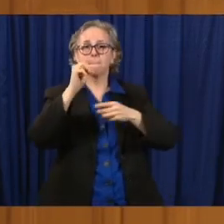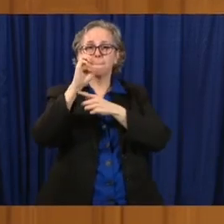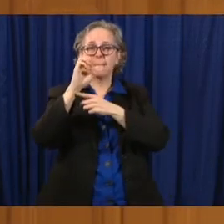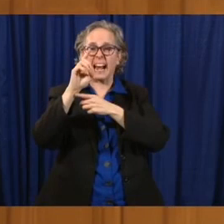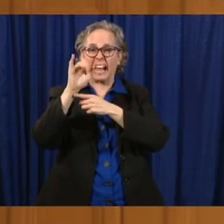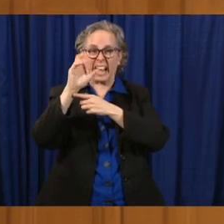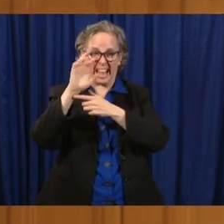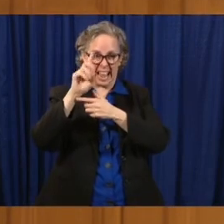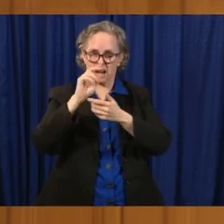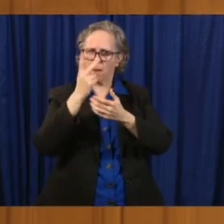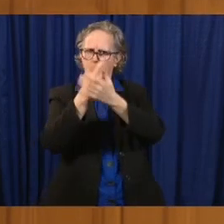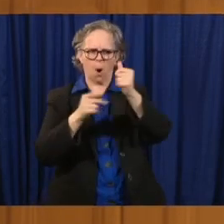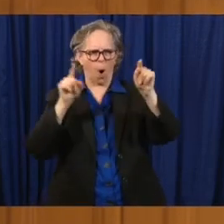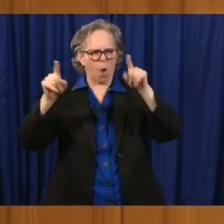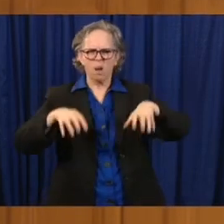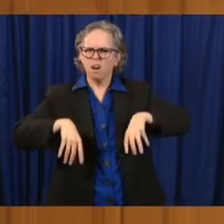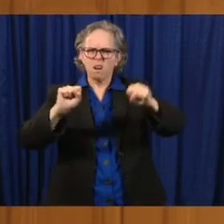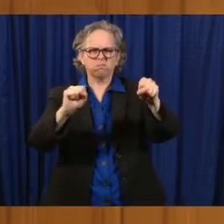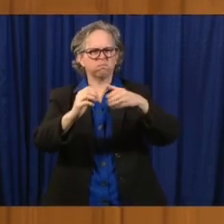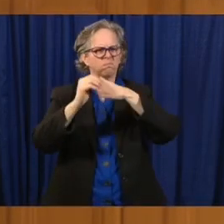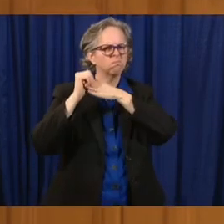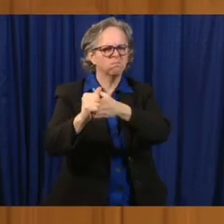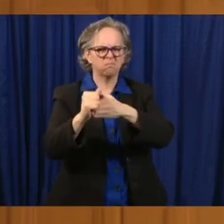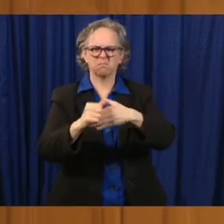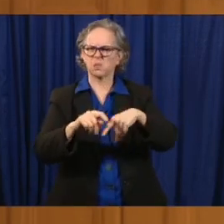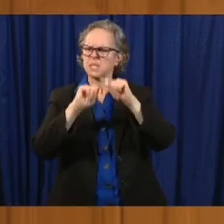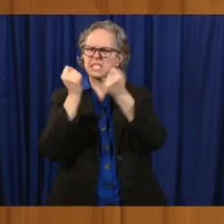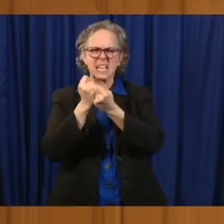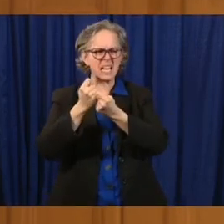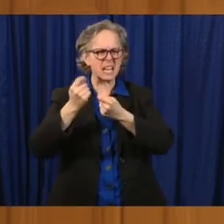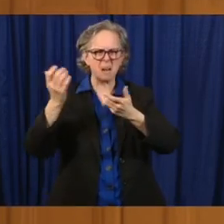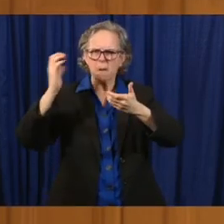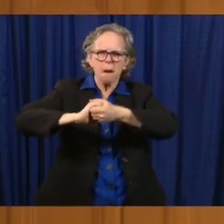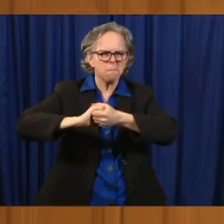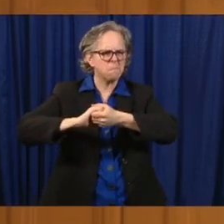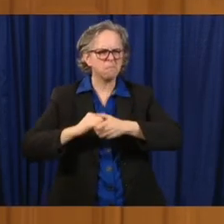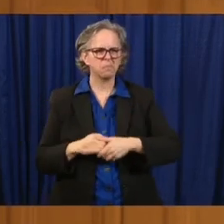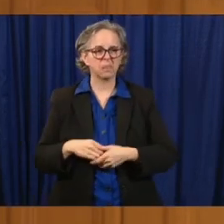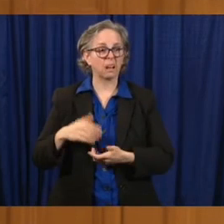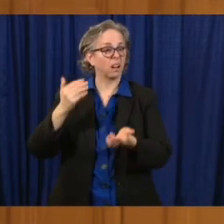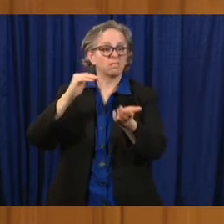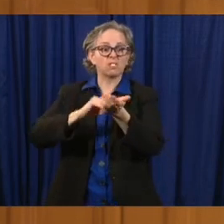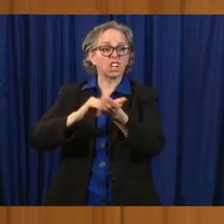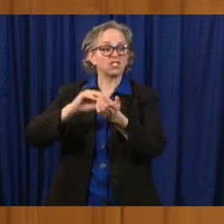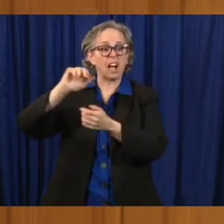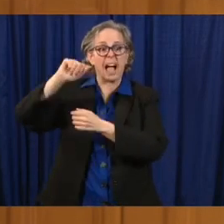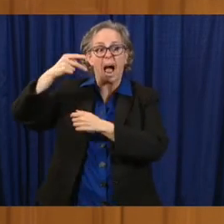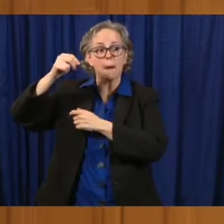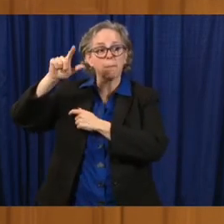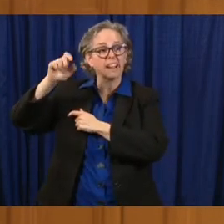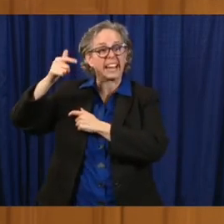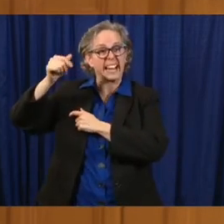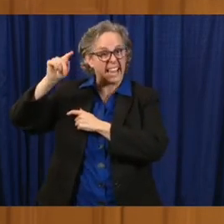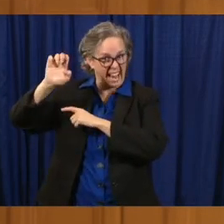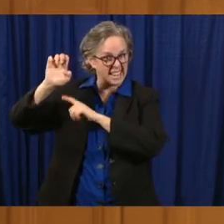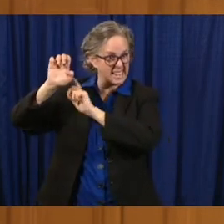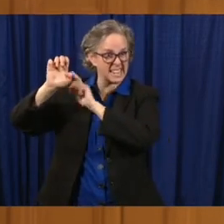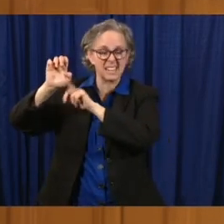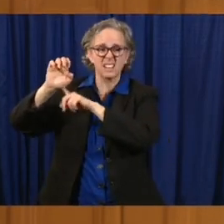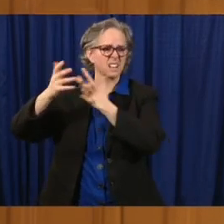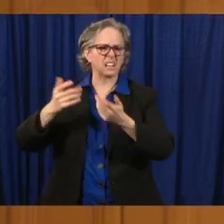our medical directors, Dr. Mary Applegate, Dr. Mark Hurst, and alongside our Bureau